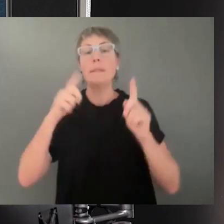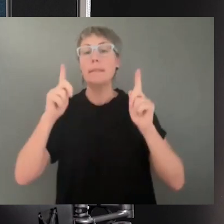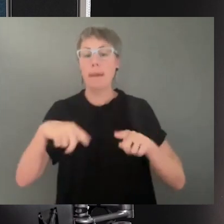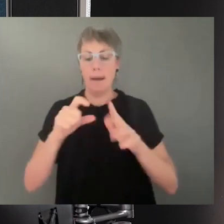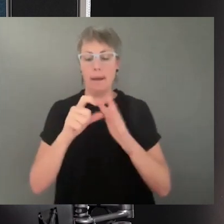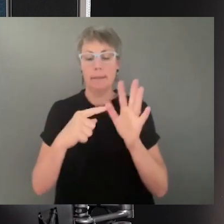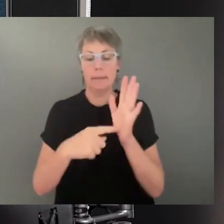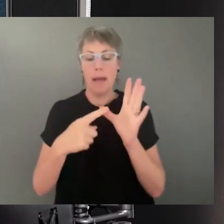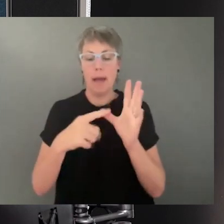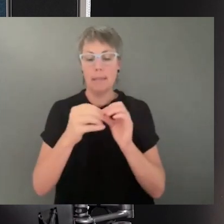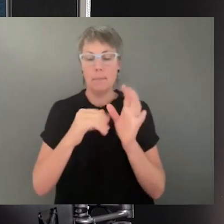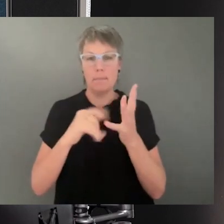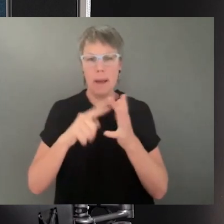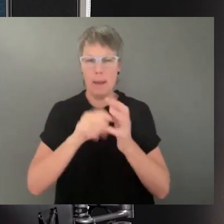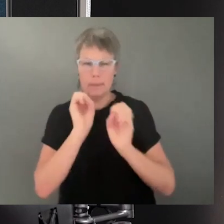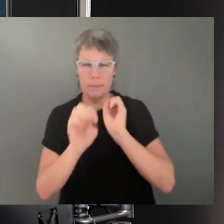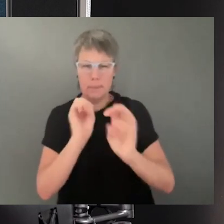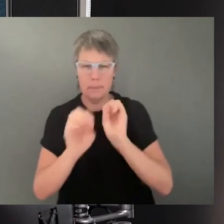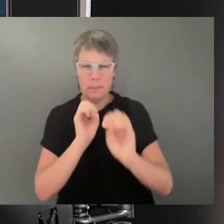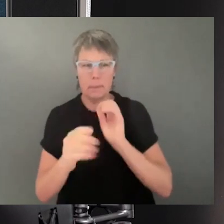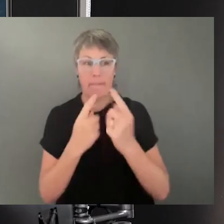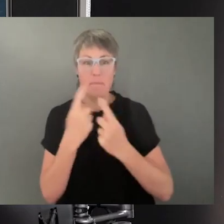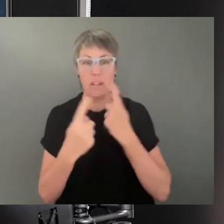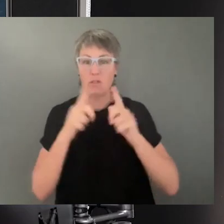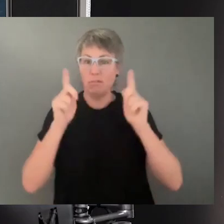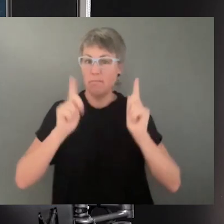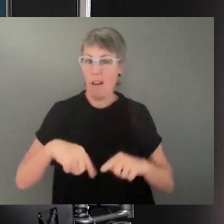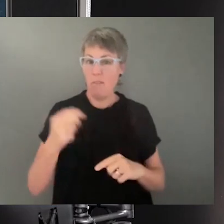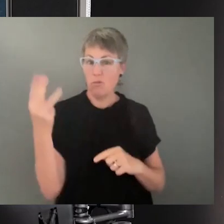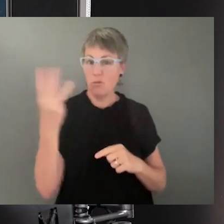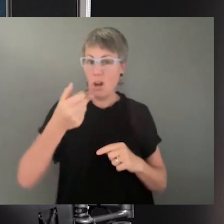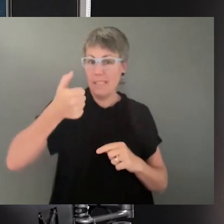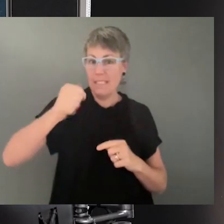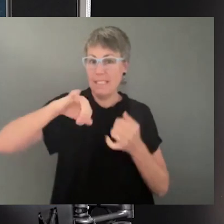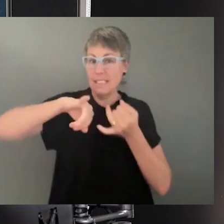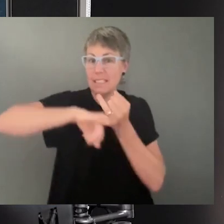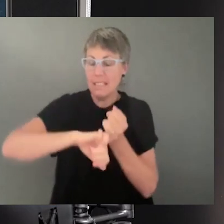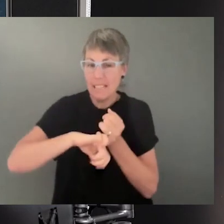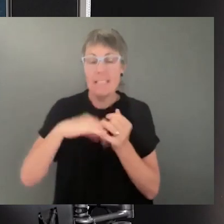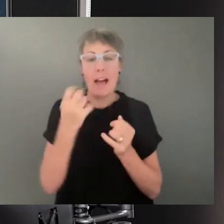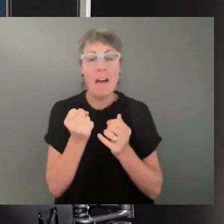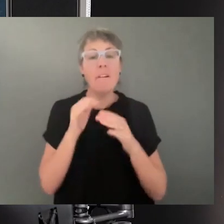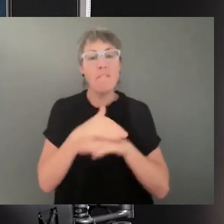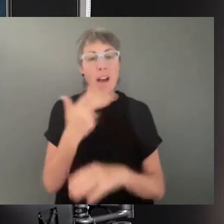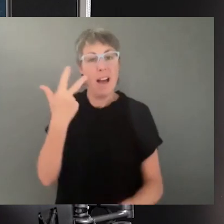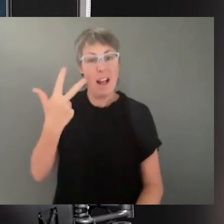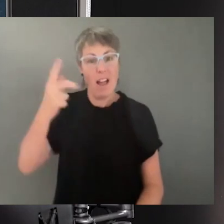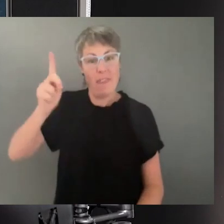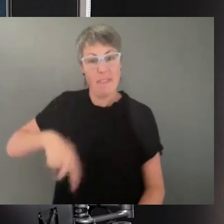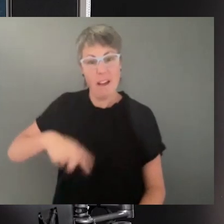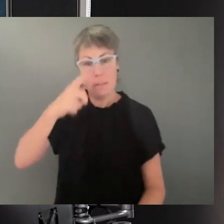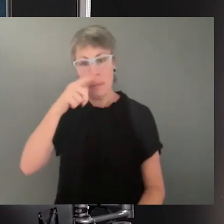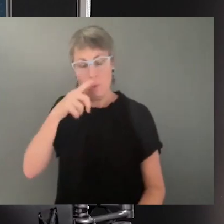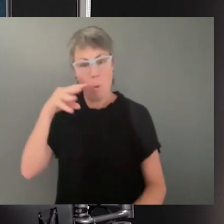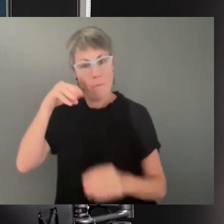of strong kind of uptick from the 70s forward across all sorts of different art forms.